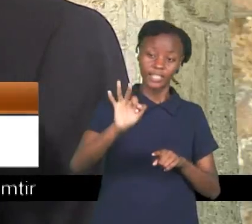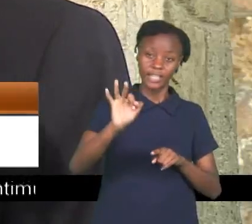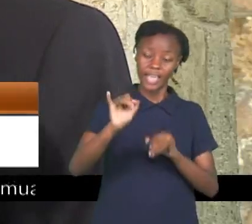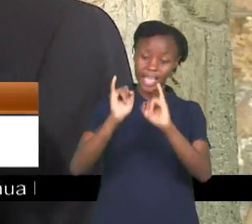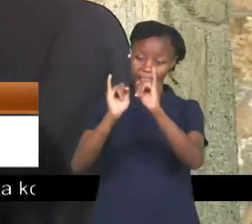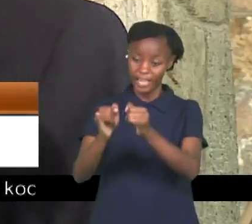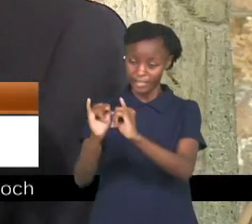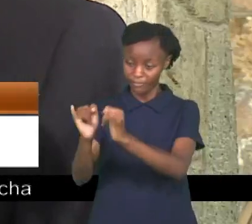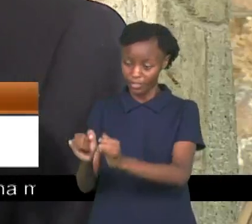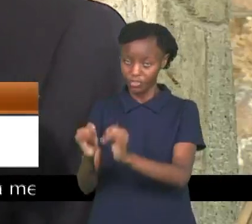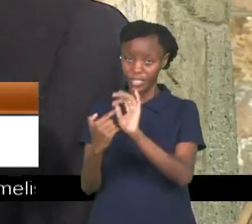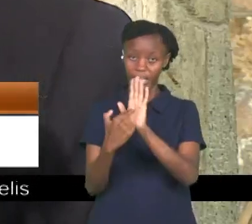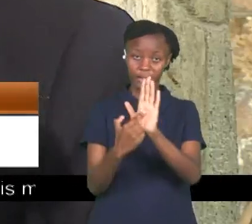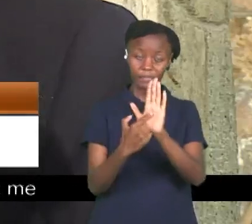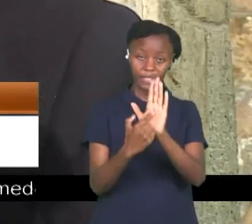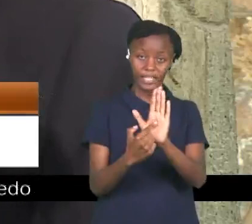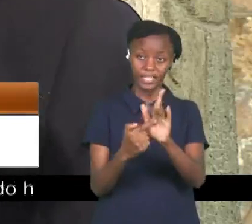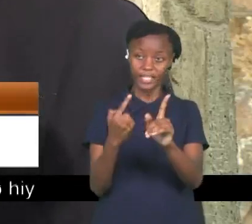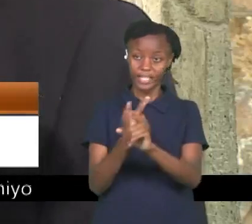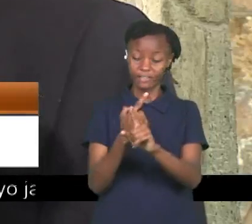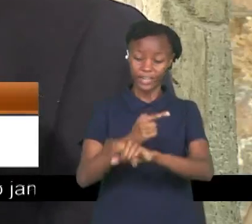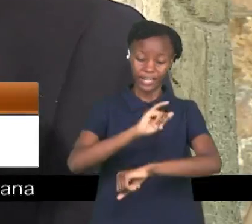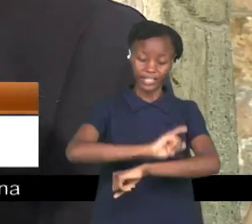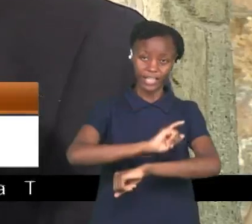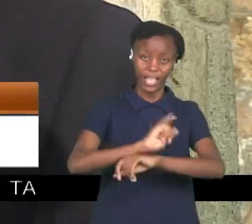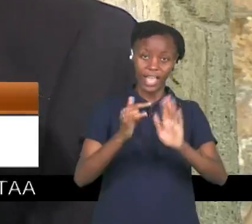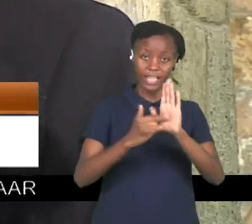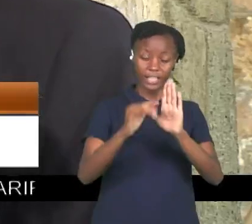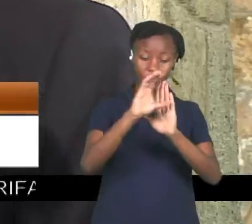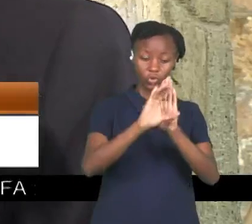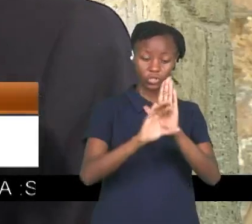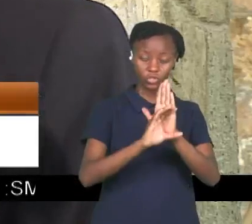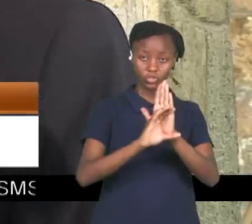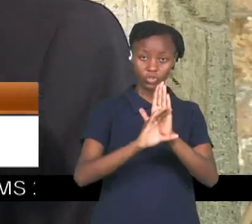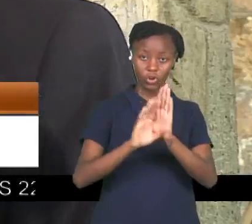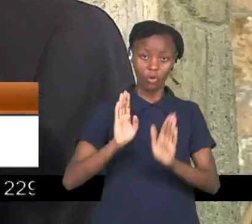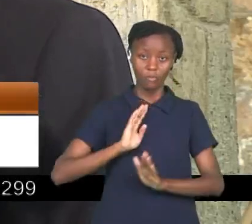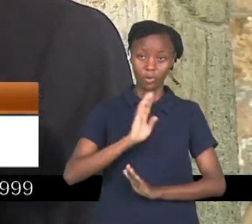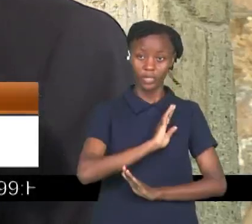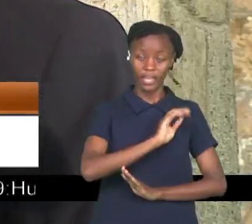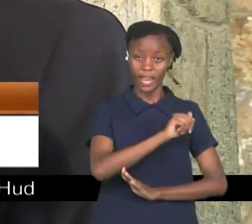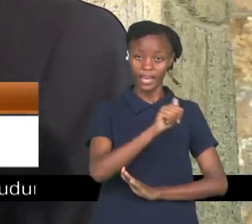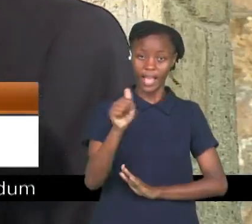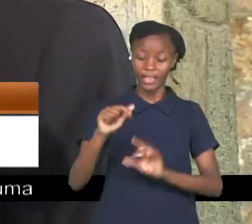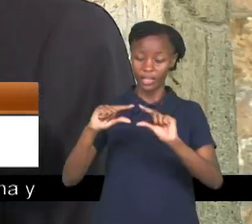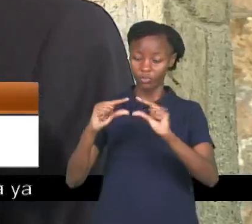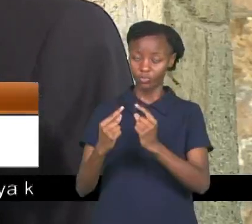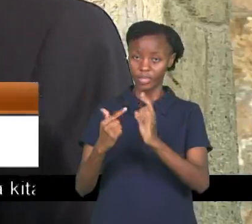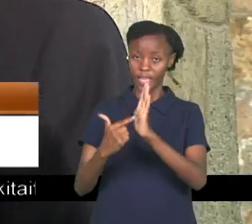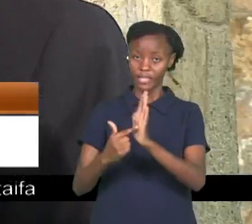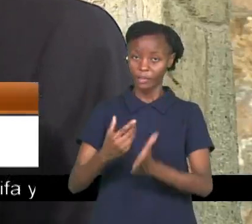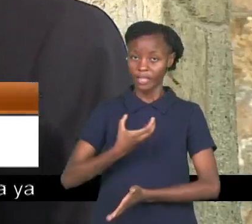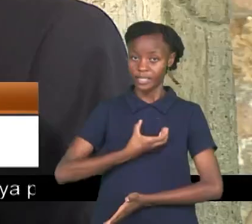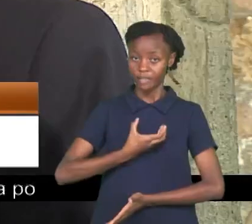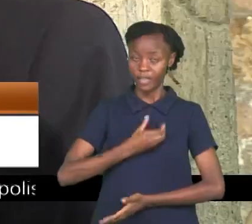representing major institutions, including constitutional bodies and major stakeholders in the civil